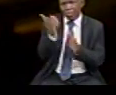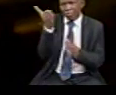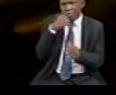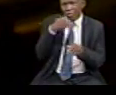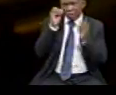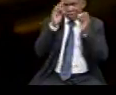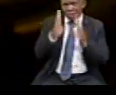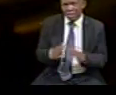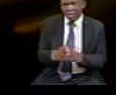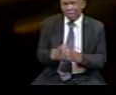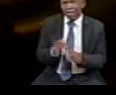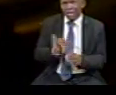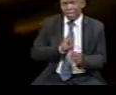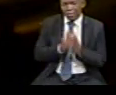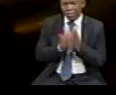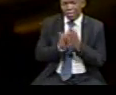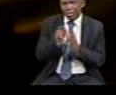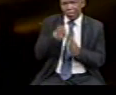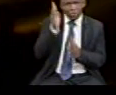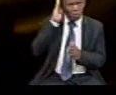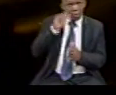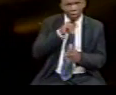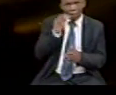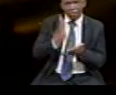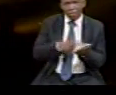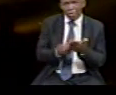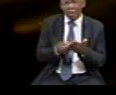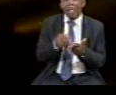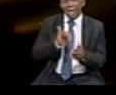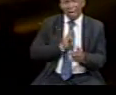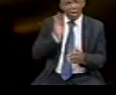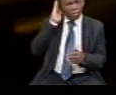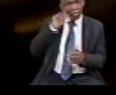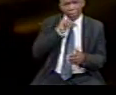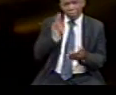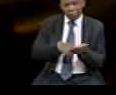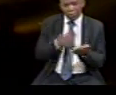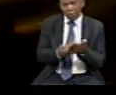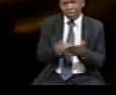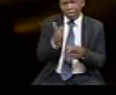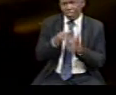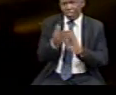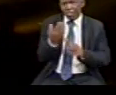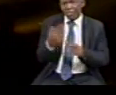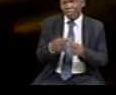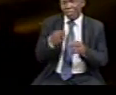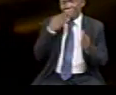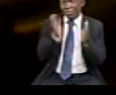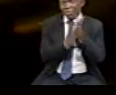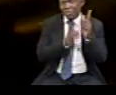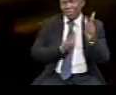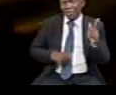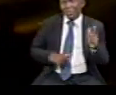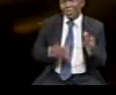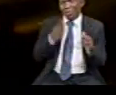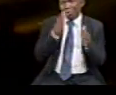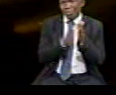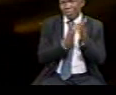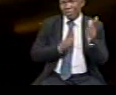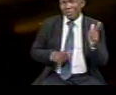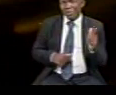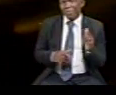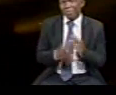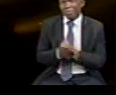unto him. You will not fall in Jesus' name. I will not fall in Jesus' name. Praise the Lord. Praise the Lord.